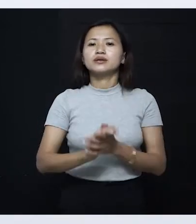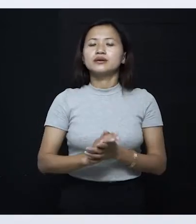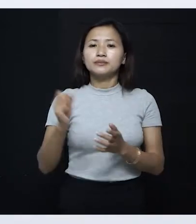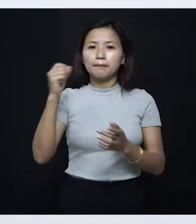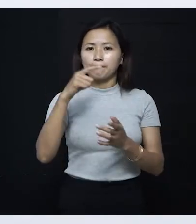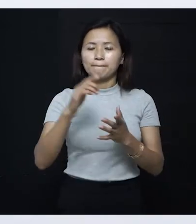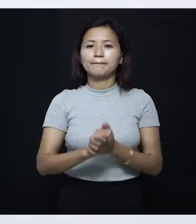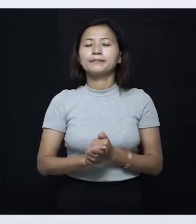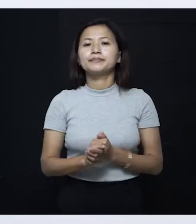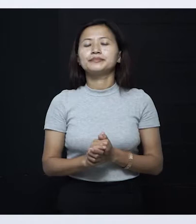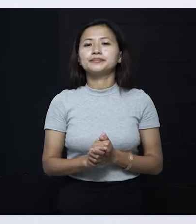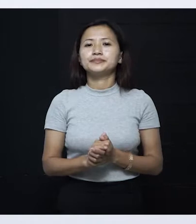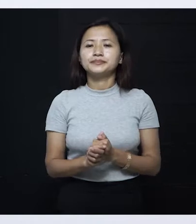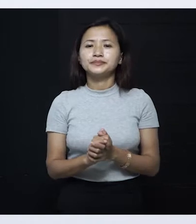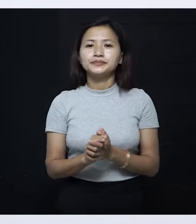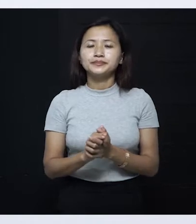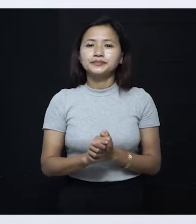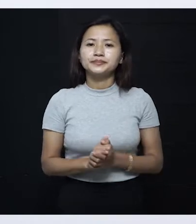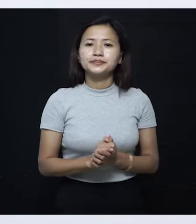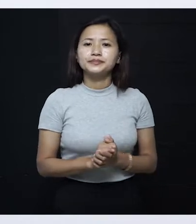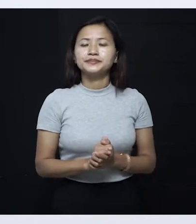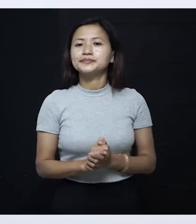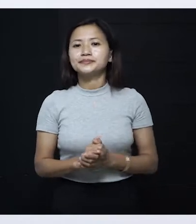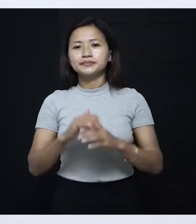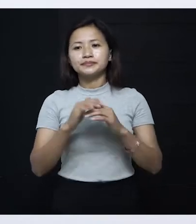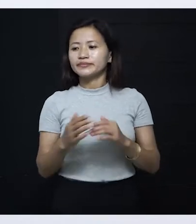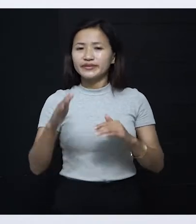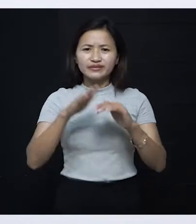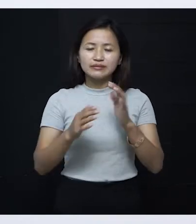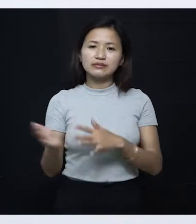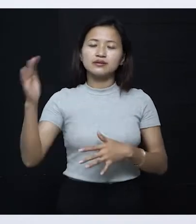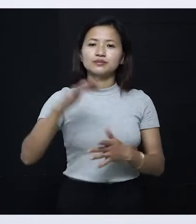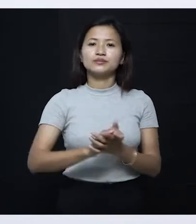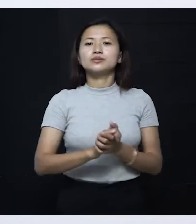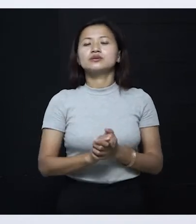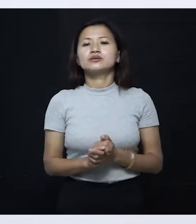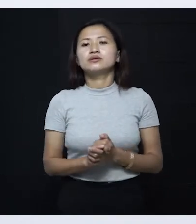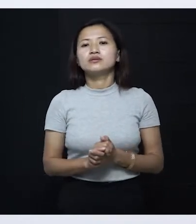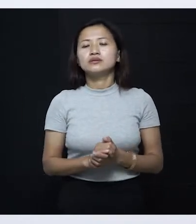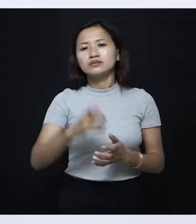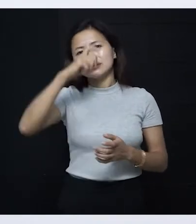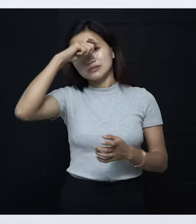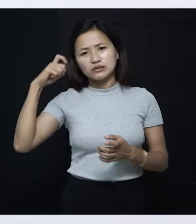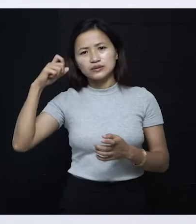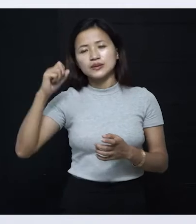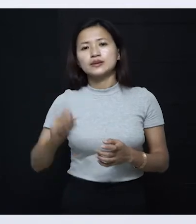of December to February, okay. Then coming to the hot